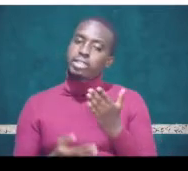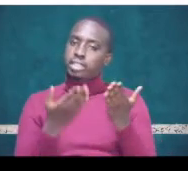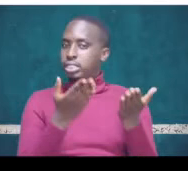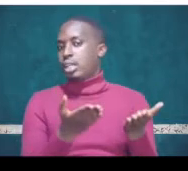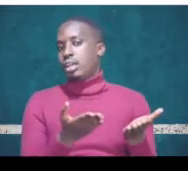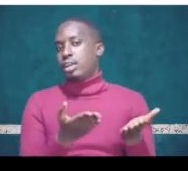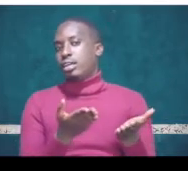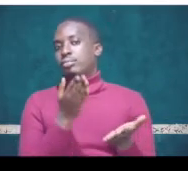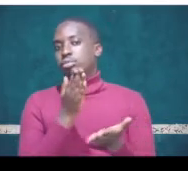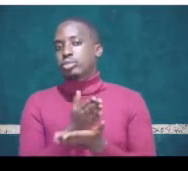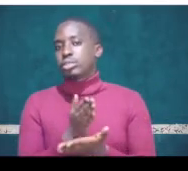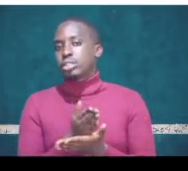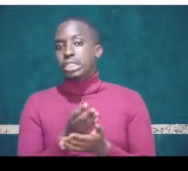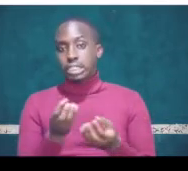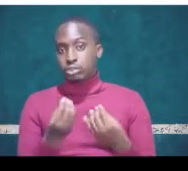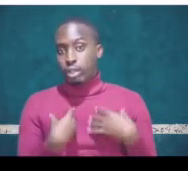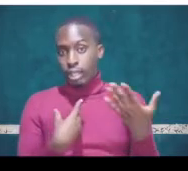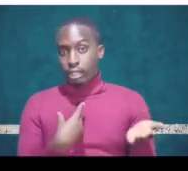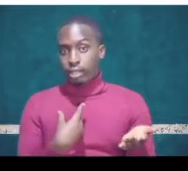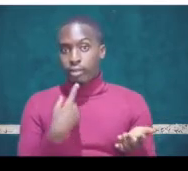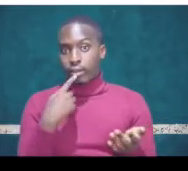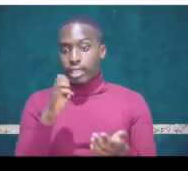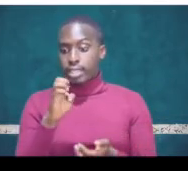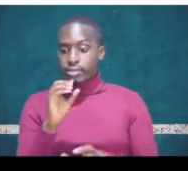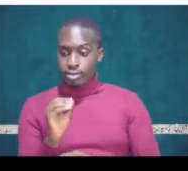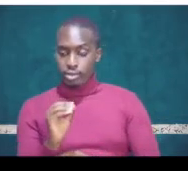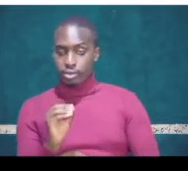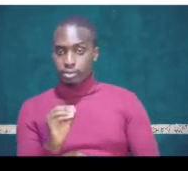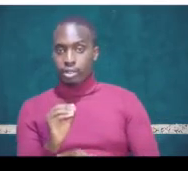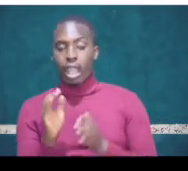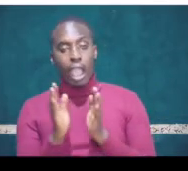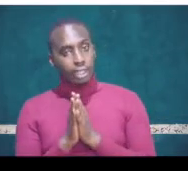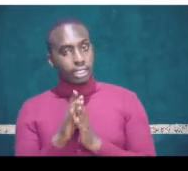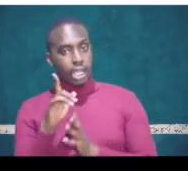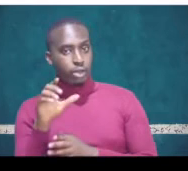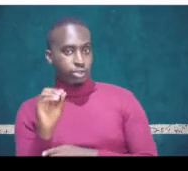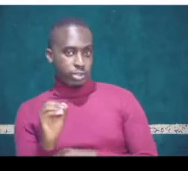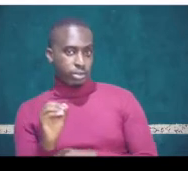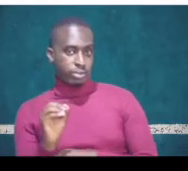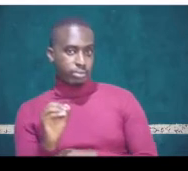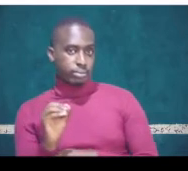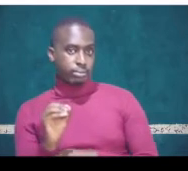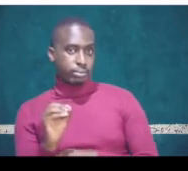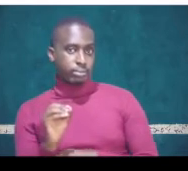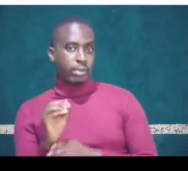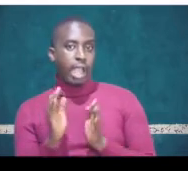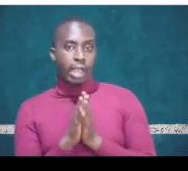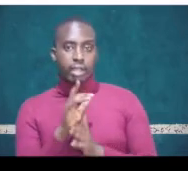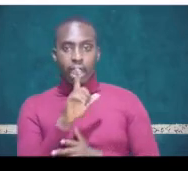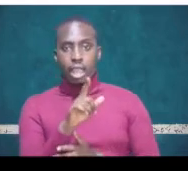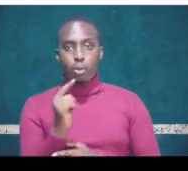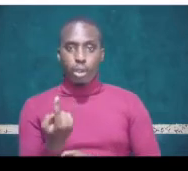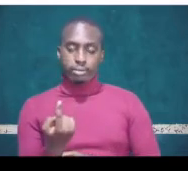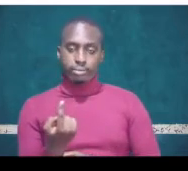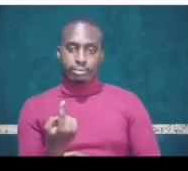here, what is given is this E0, and there is L0 and